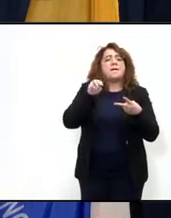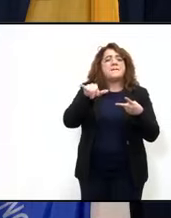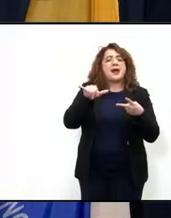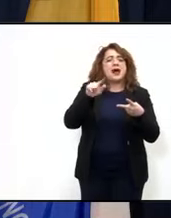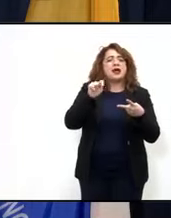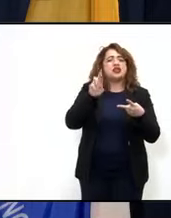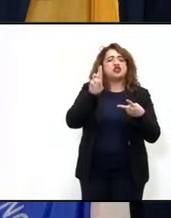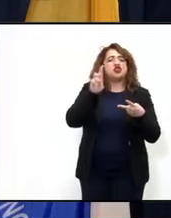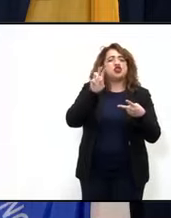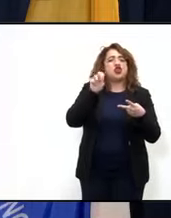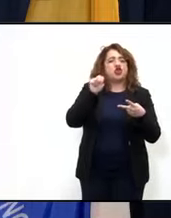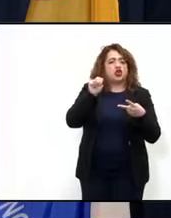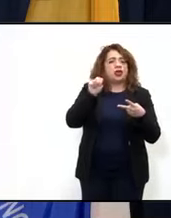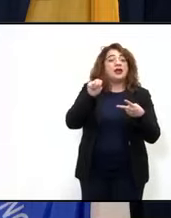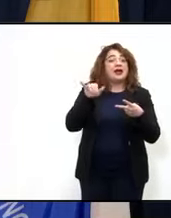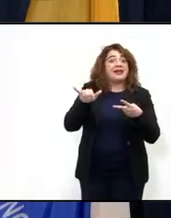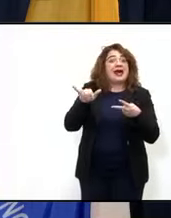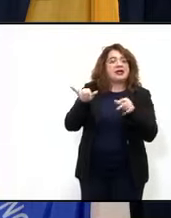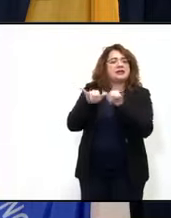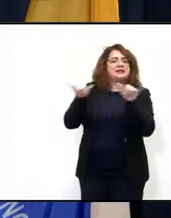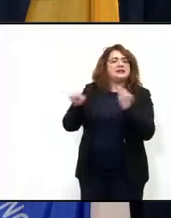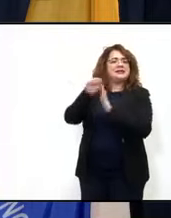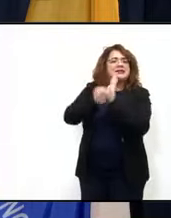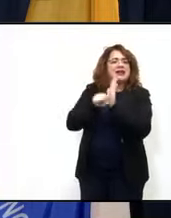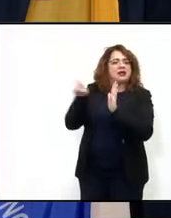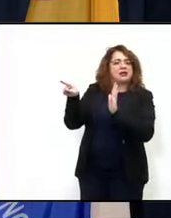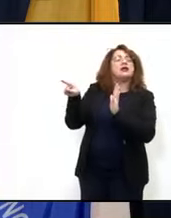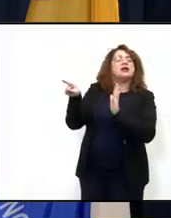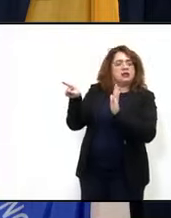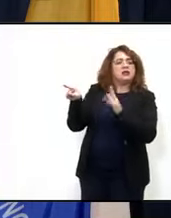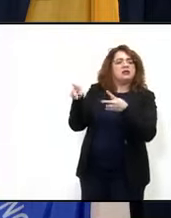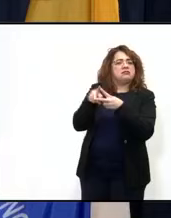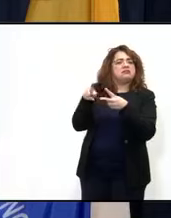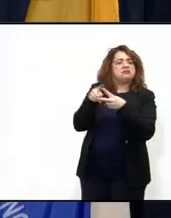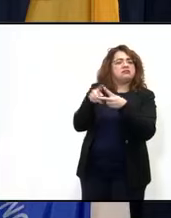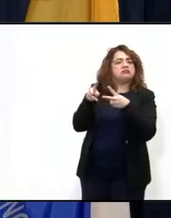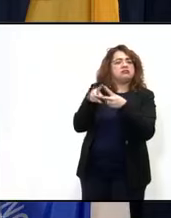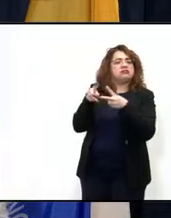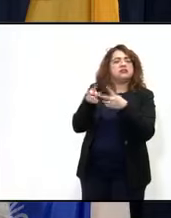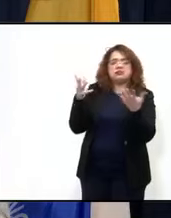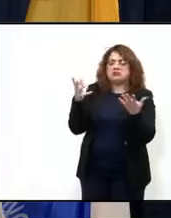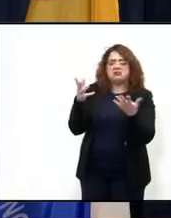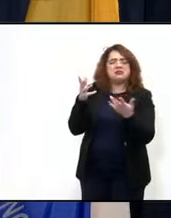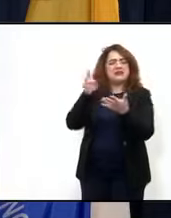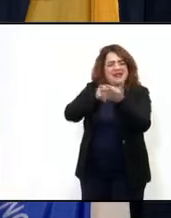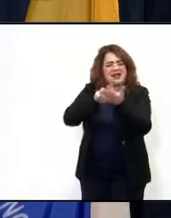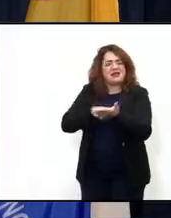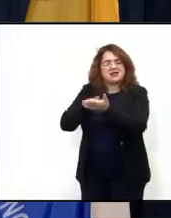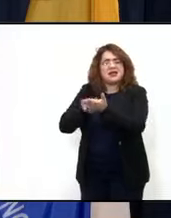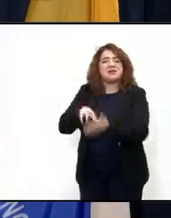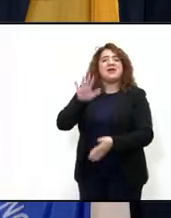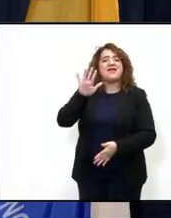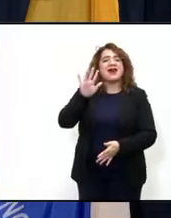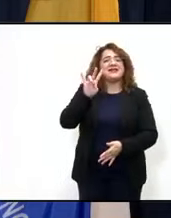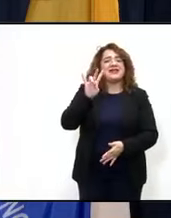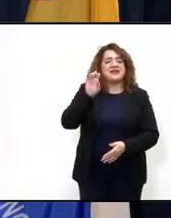day. And if you have questions, so please reach out to us at our info line, which is